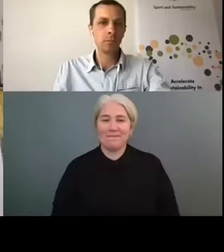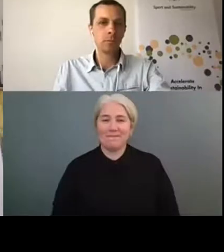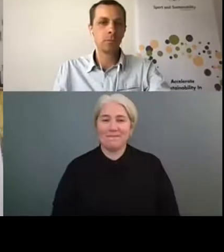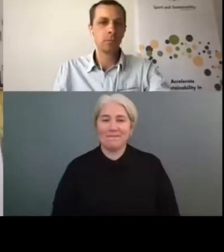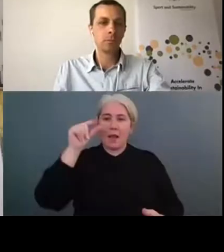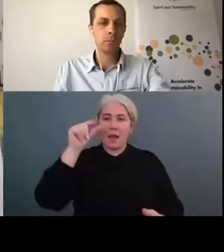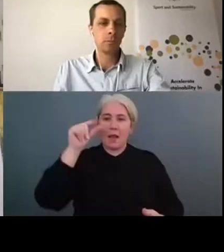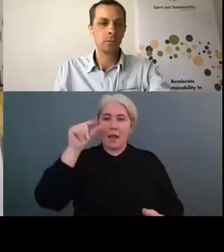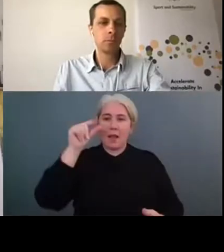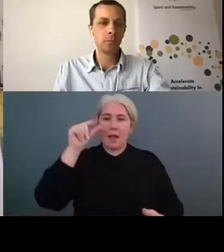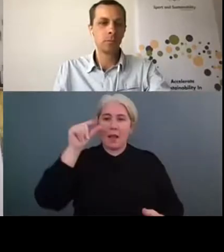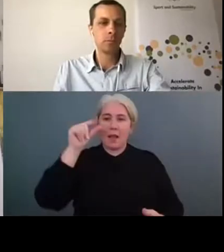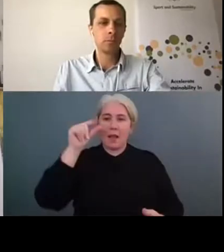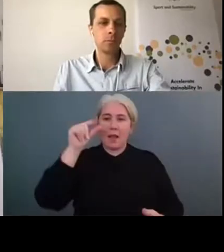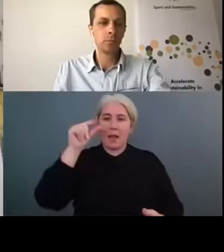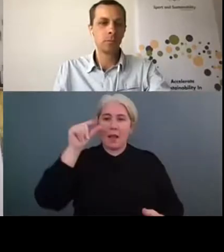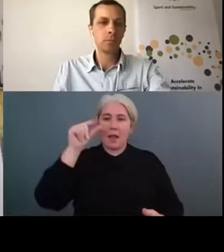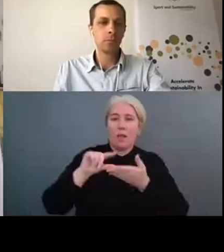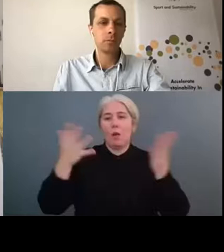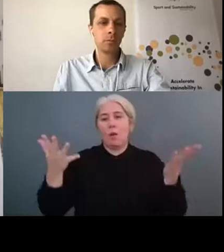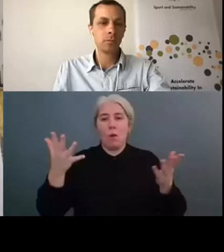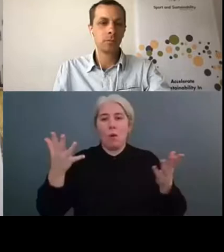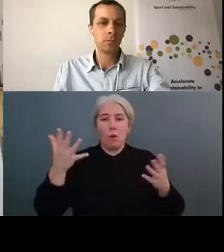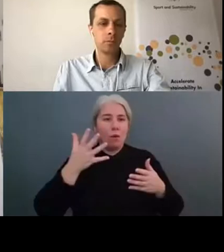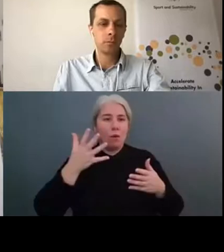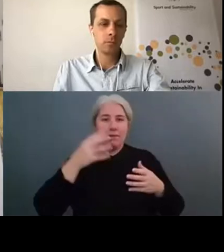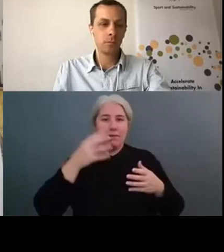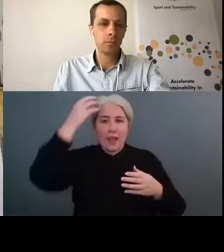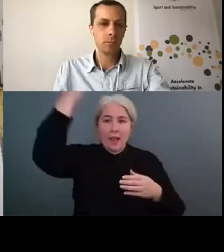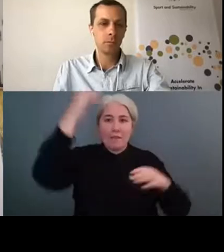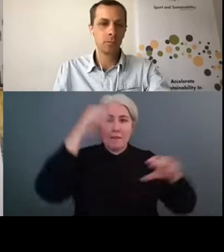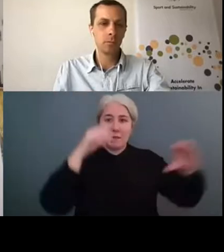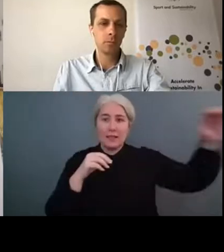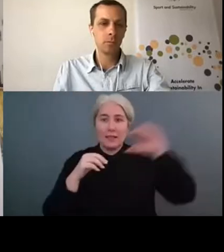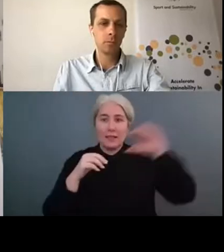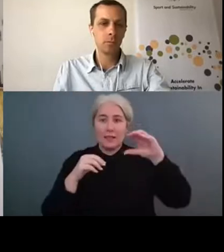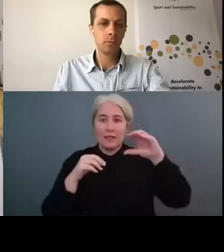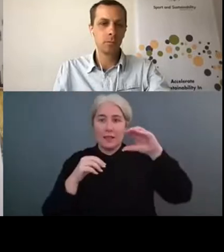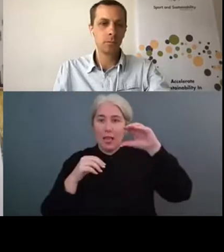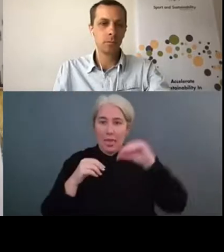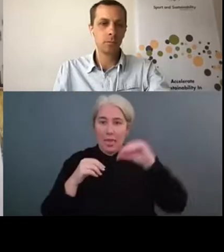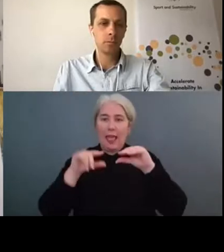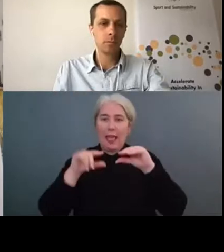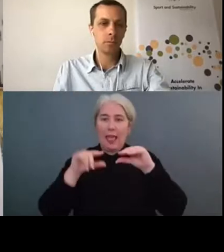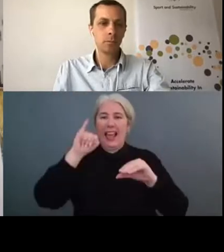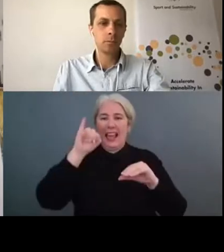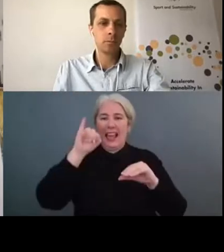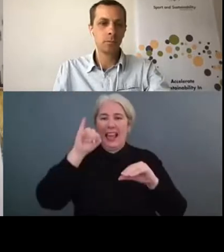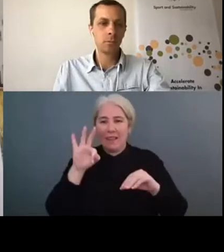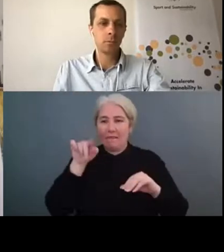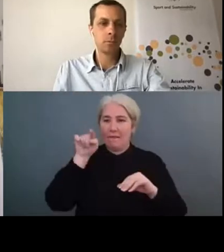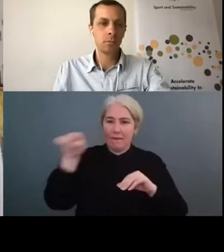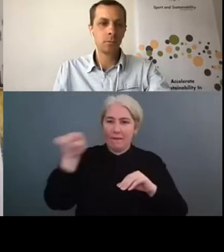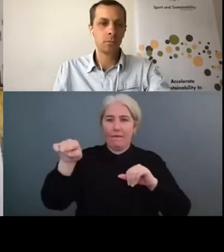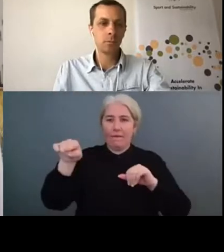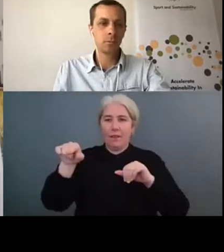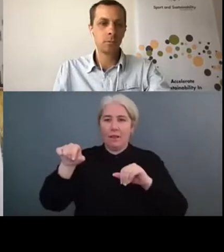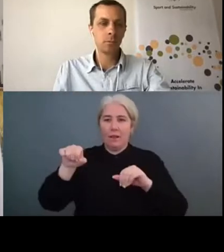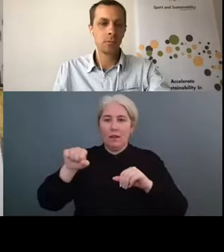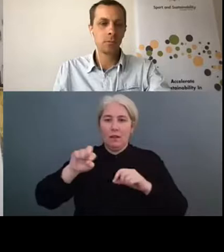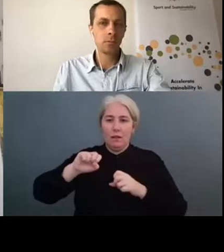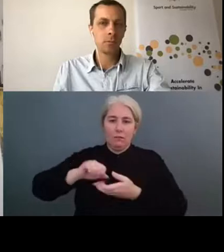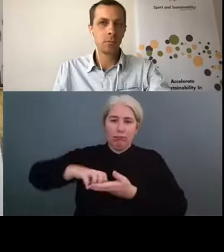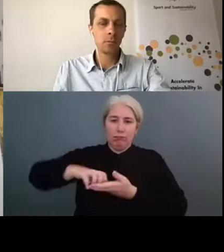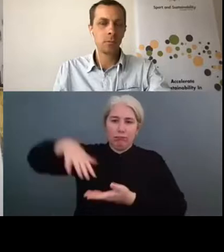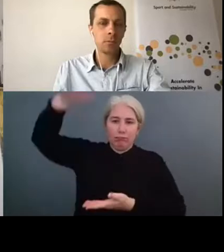public funding or something else. So that's you said CO2 carbon footprint is like my